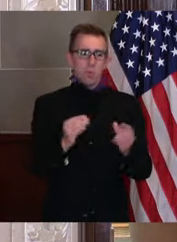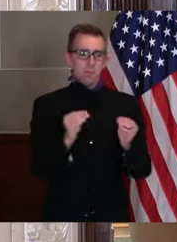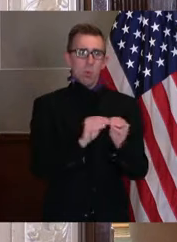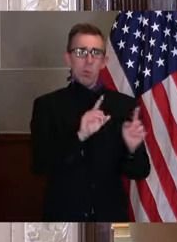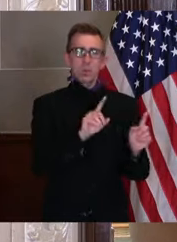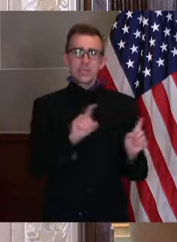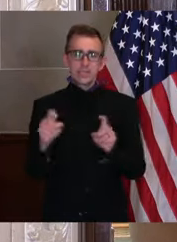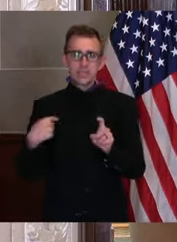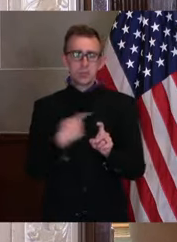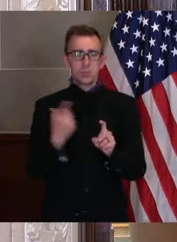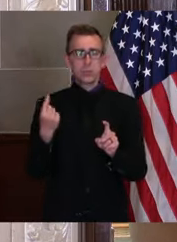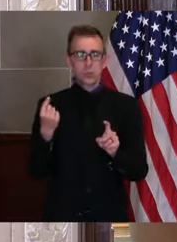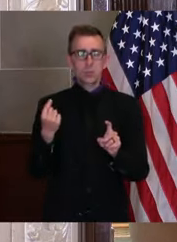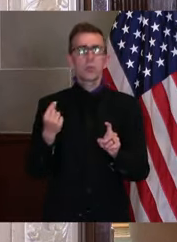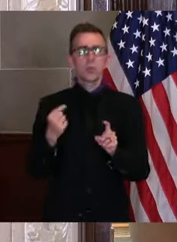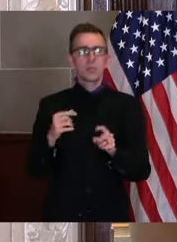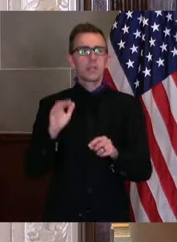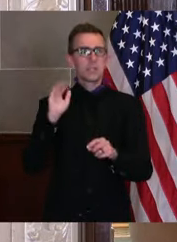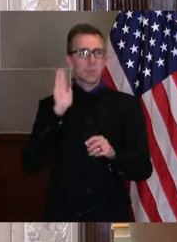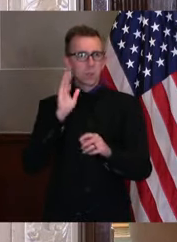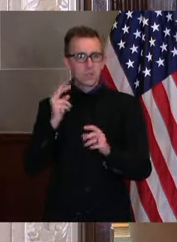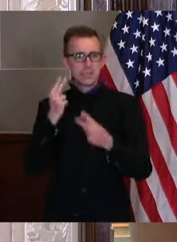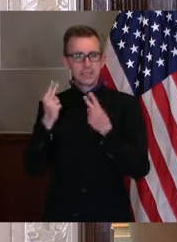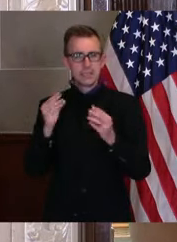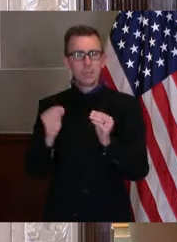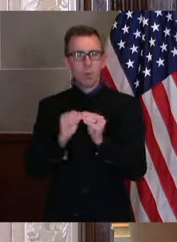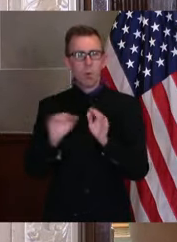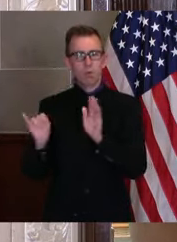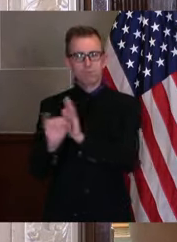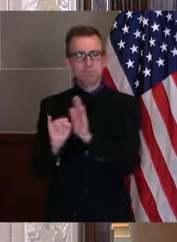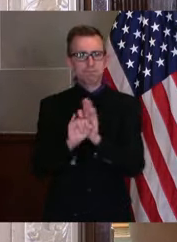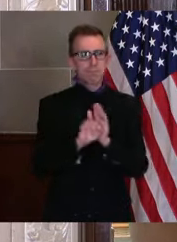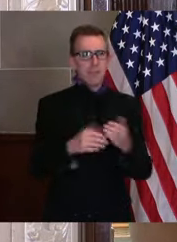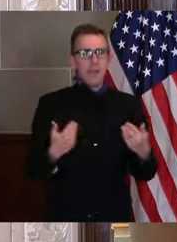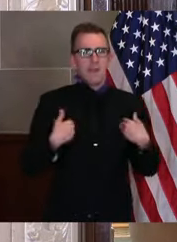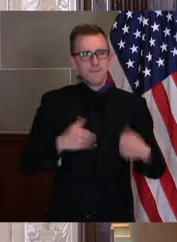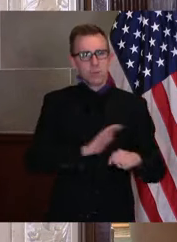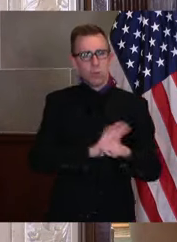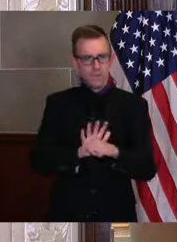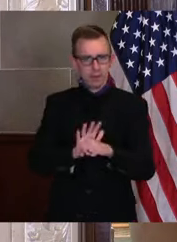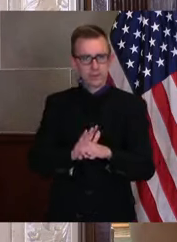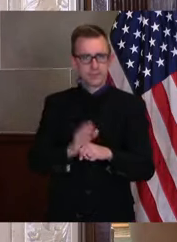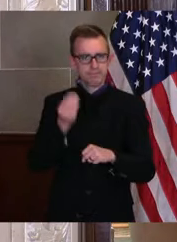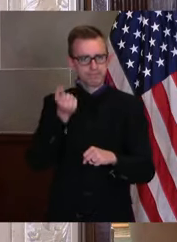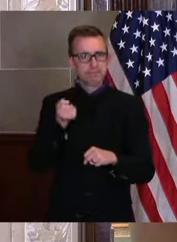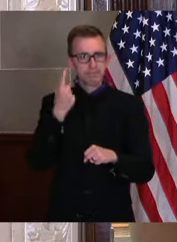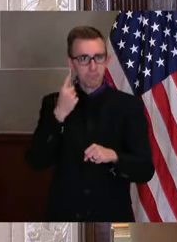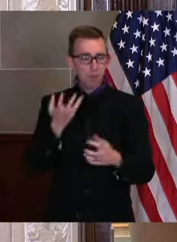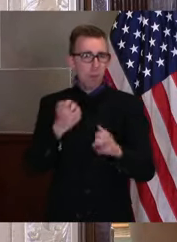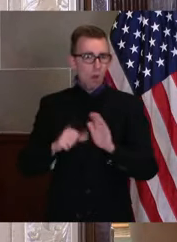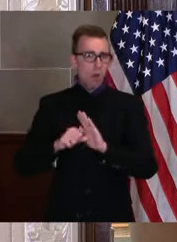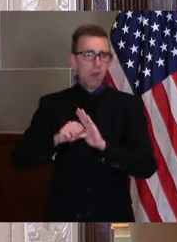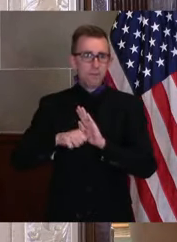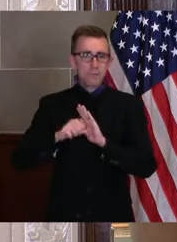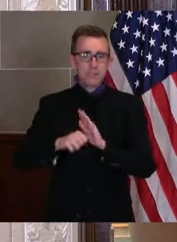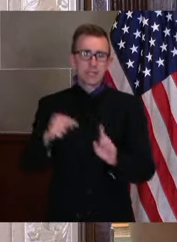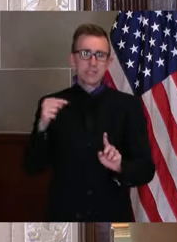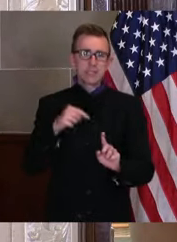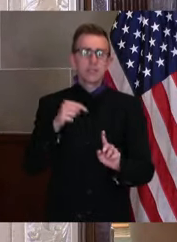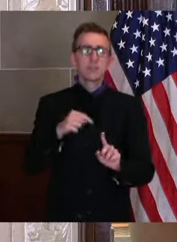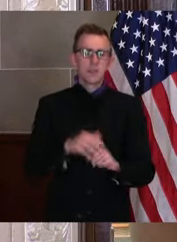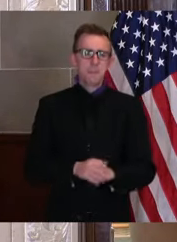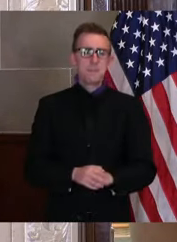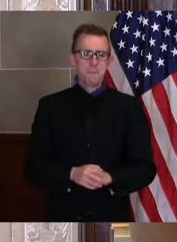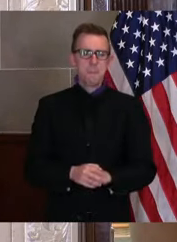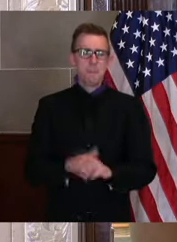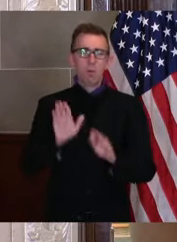we do, the more positive cases there will be. But again, I want to emphasize that not